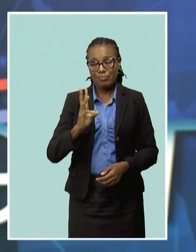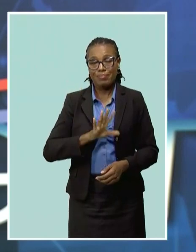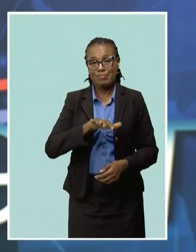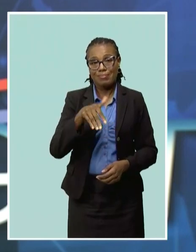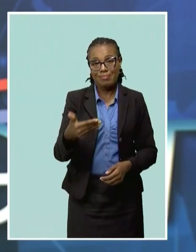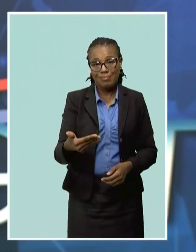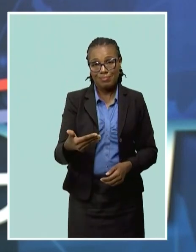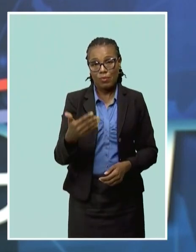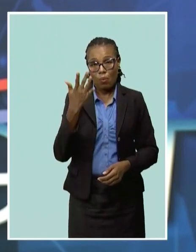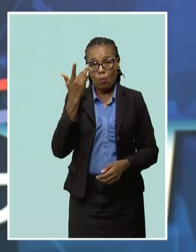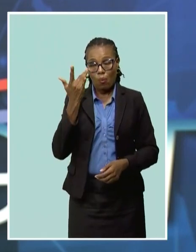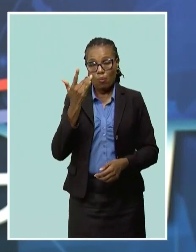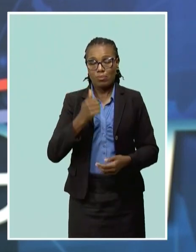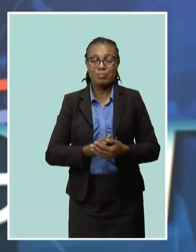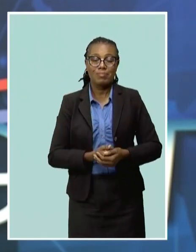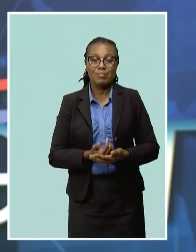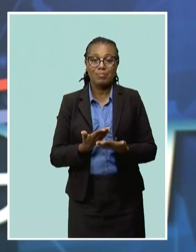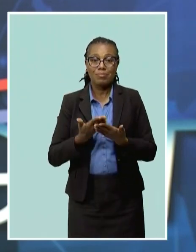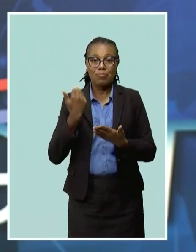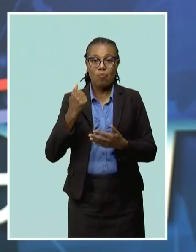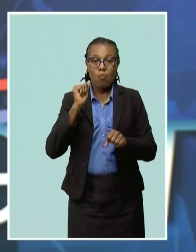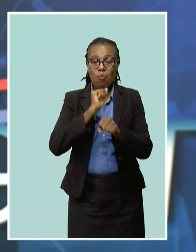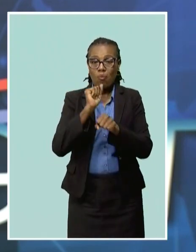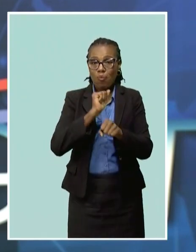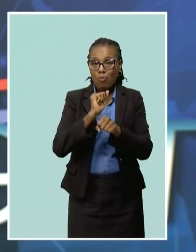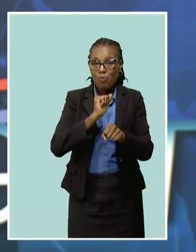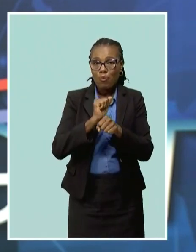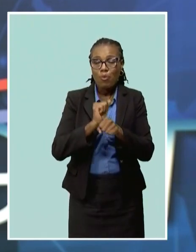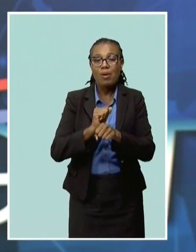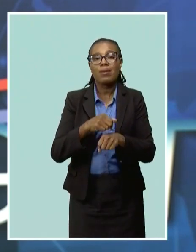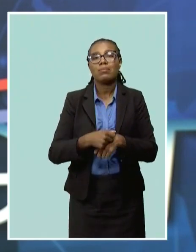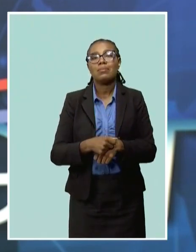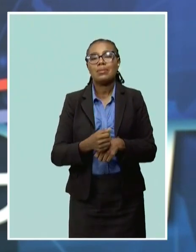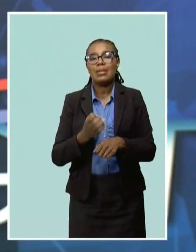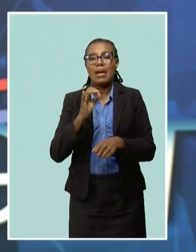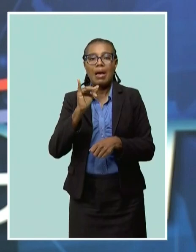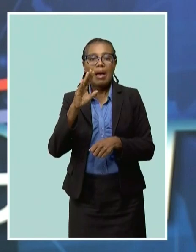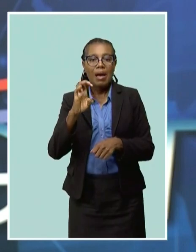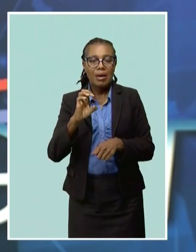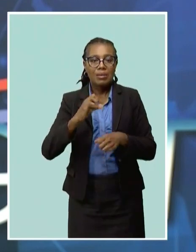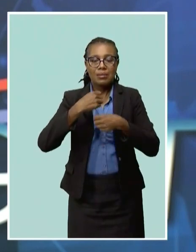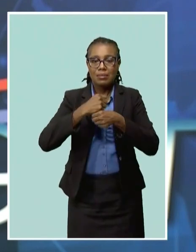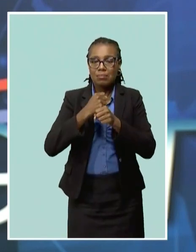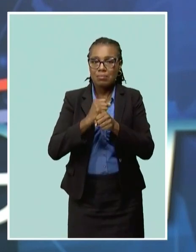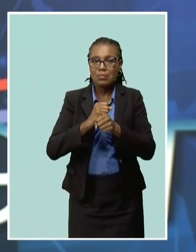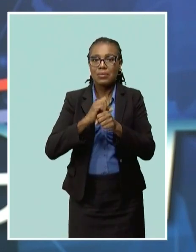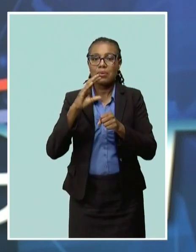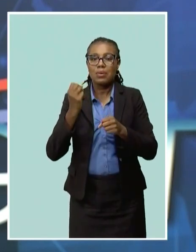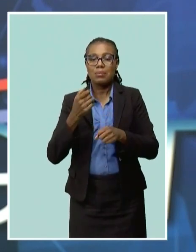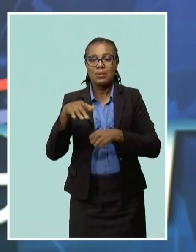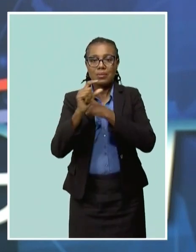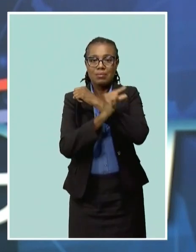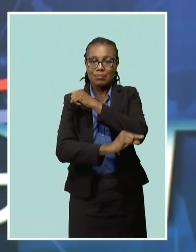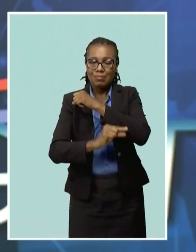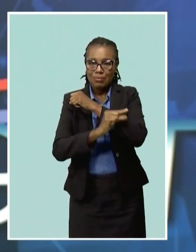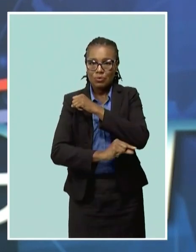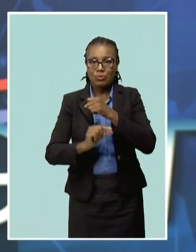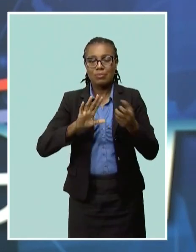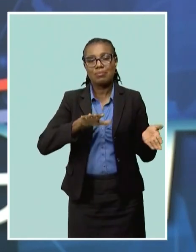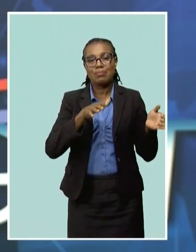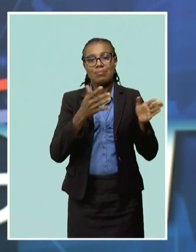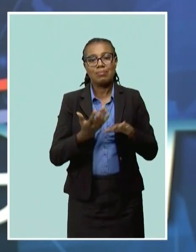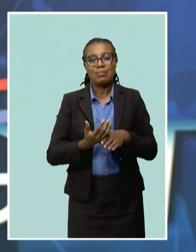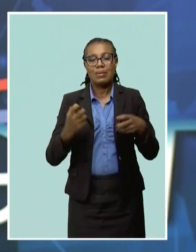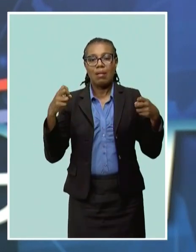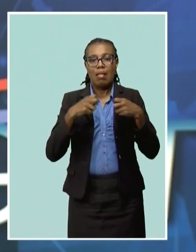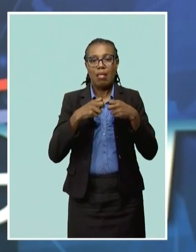reportedly electrocuted while on the job at an ice manufacturing company in St. George. Word of this from Police Inspector